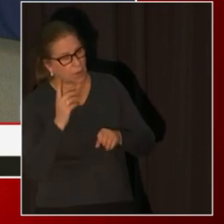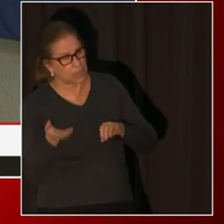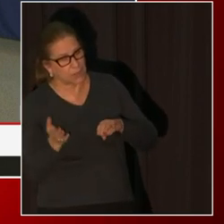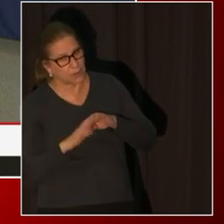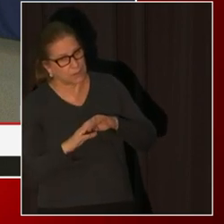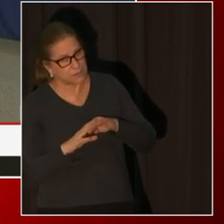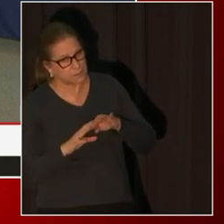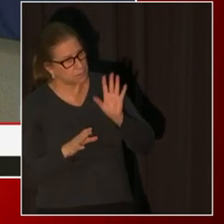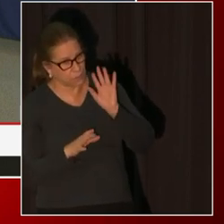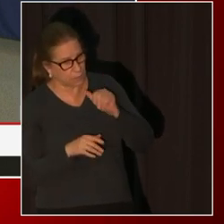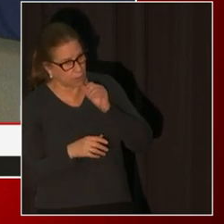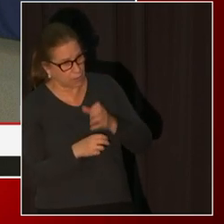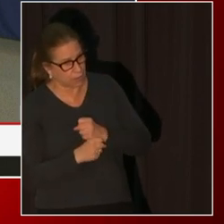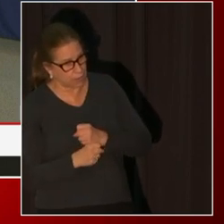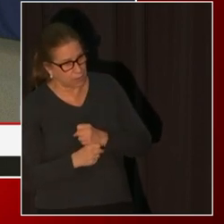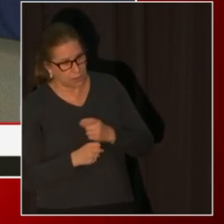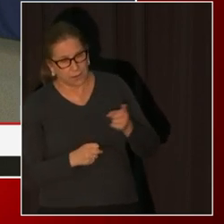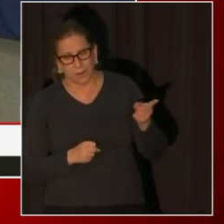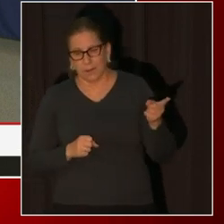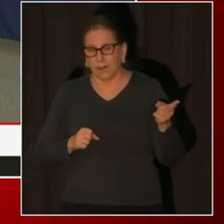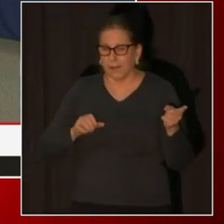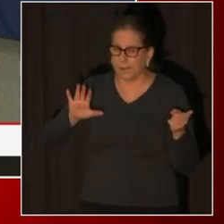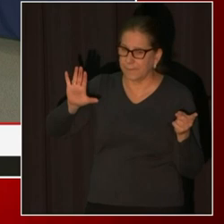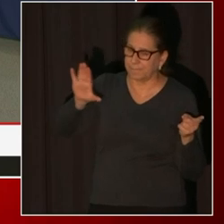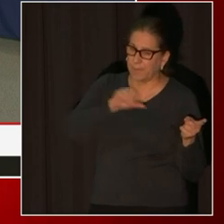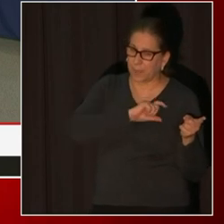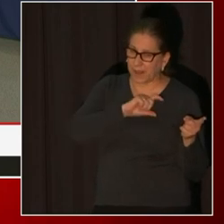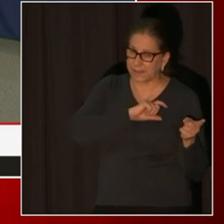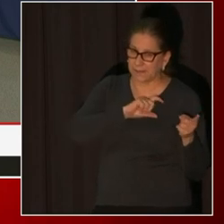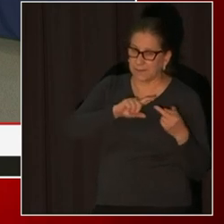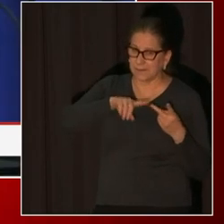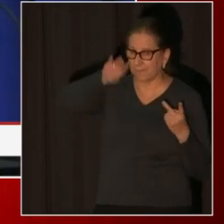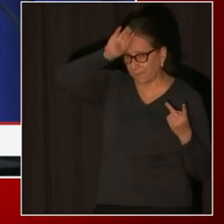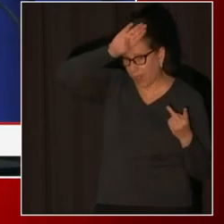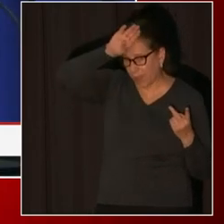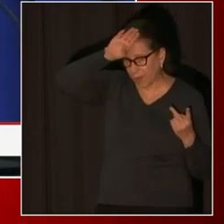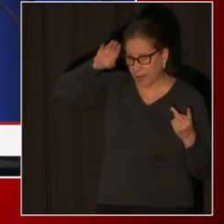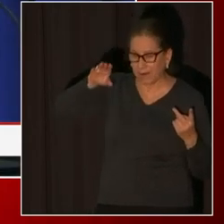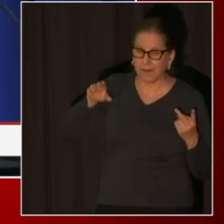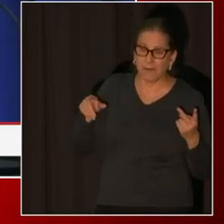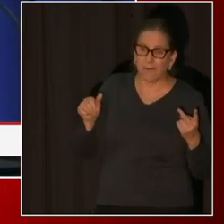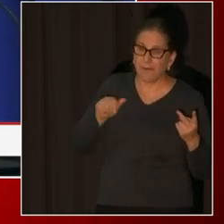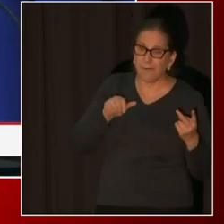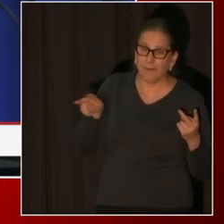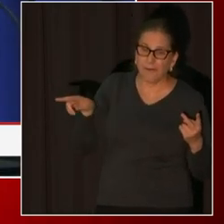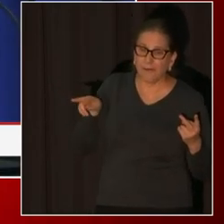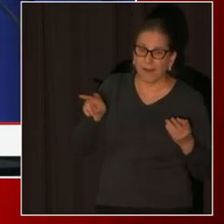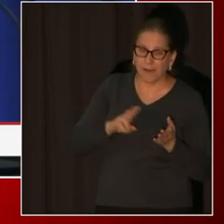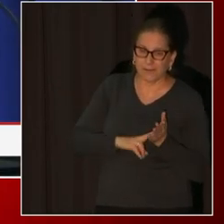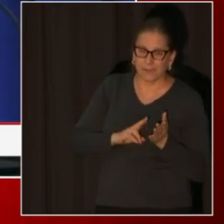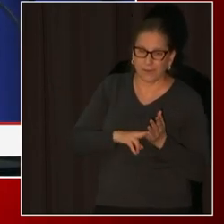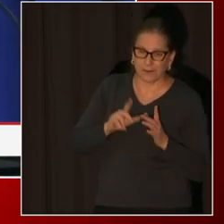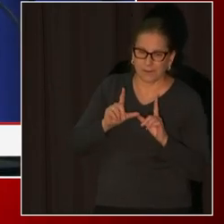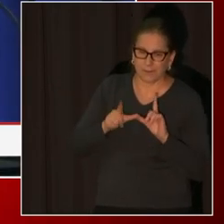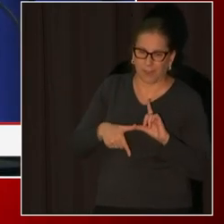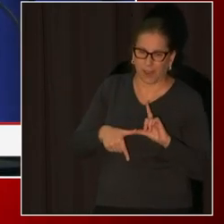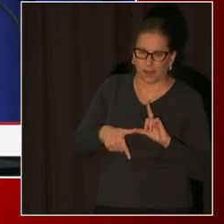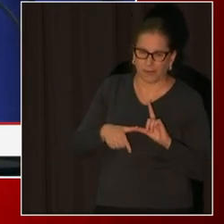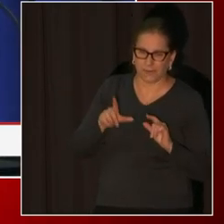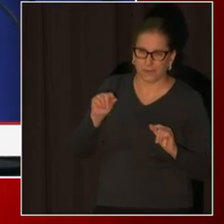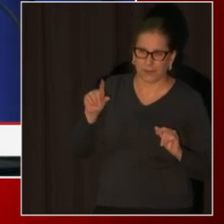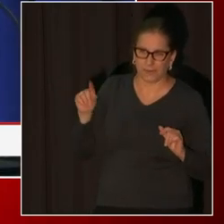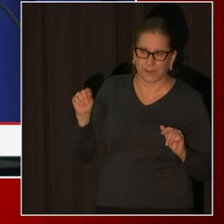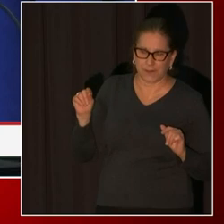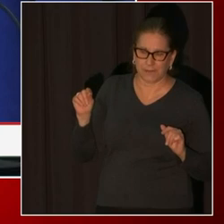and the fire, their contracts expired with us in 2020. So they don't have a contract, a wage contract